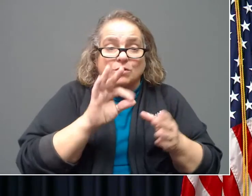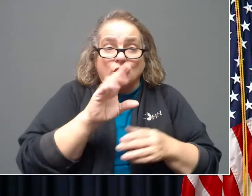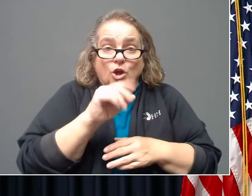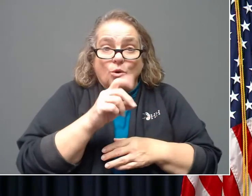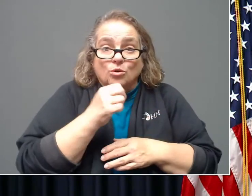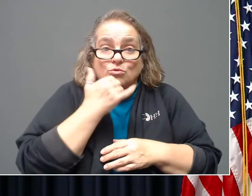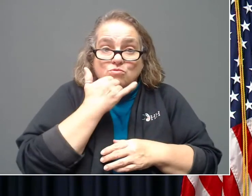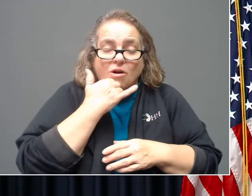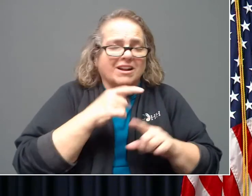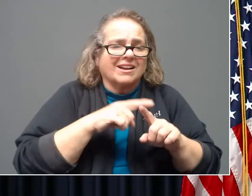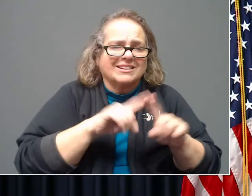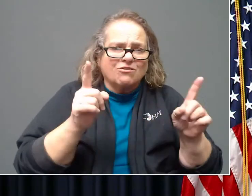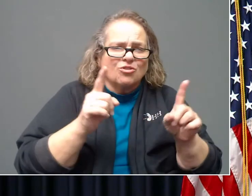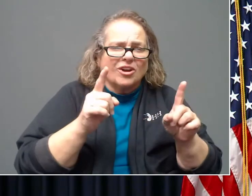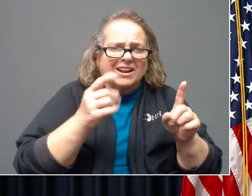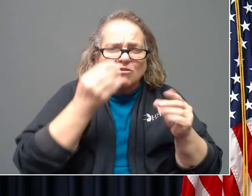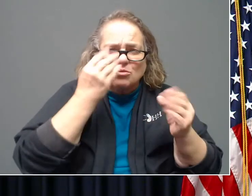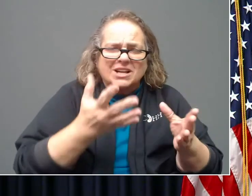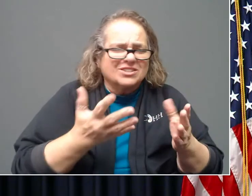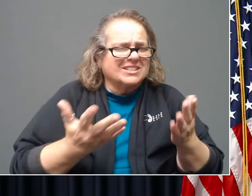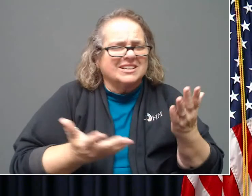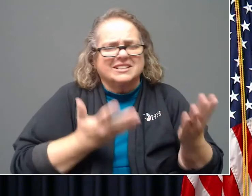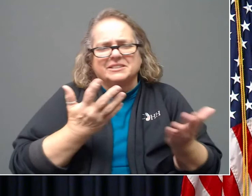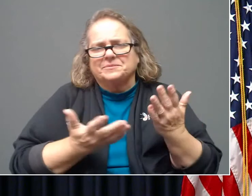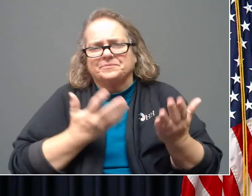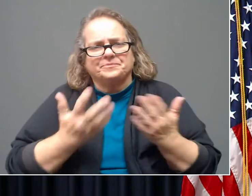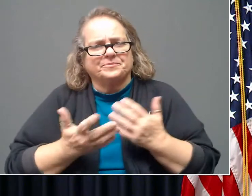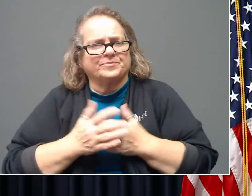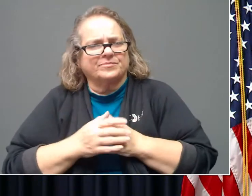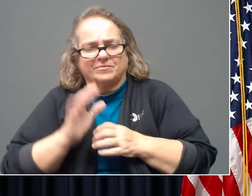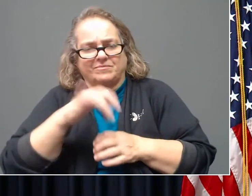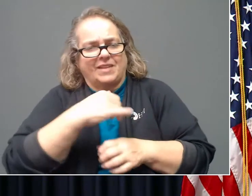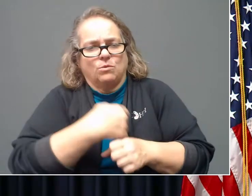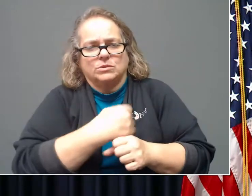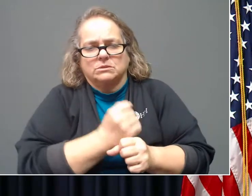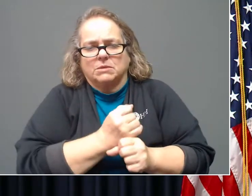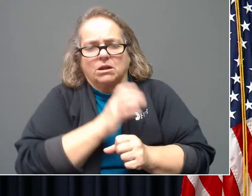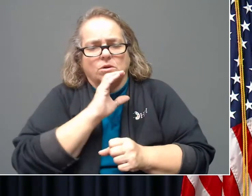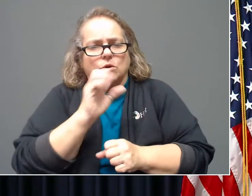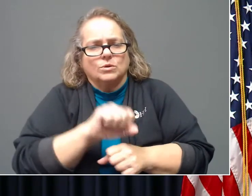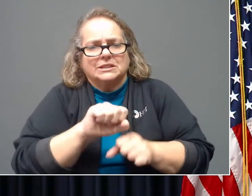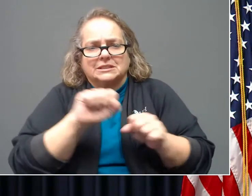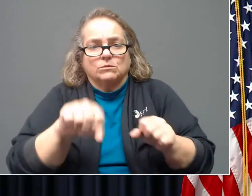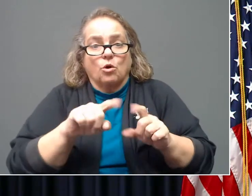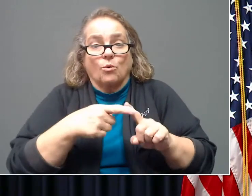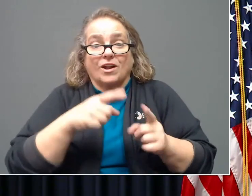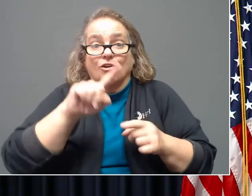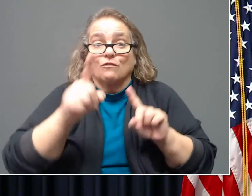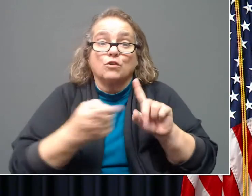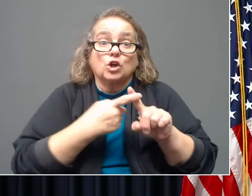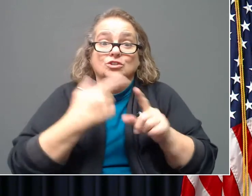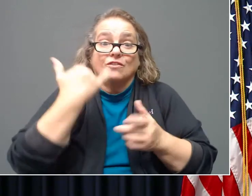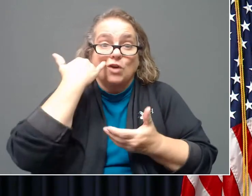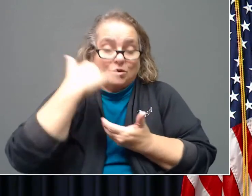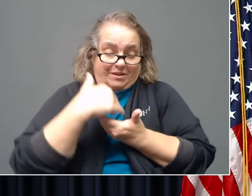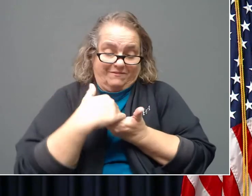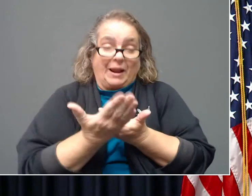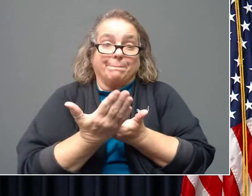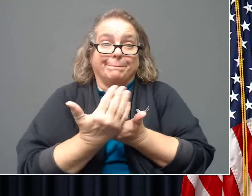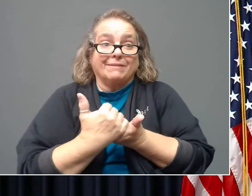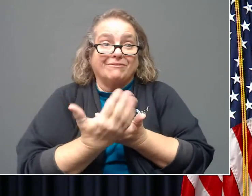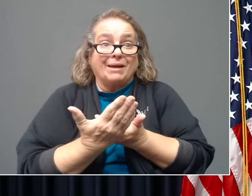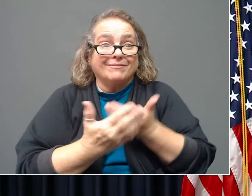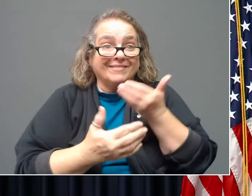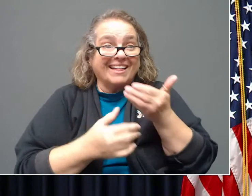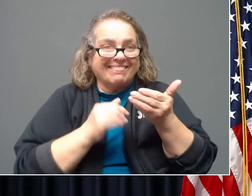come out differently. I mean, this was created when the first flip phones were coming out. That's